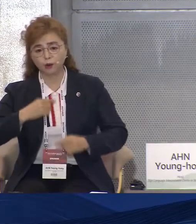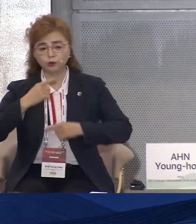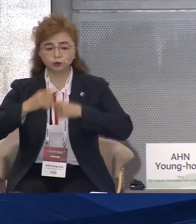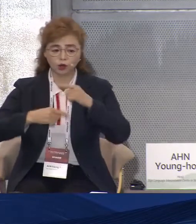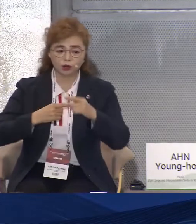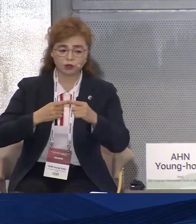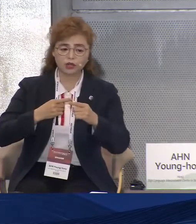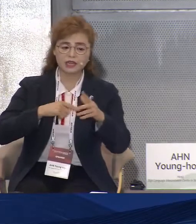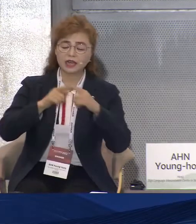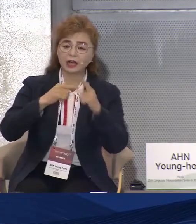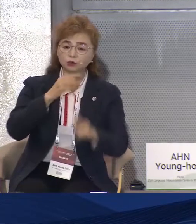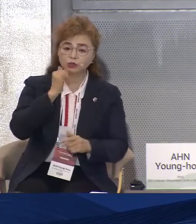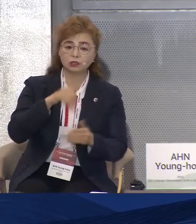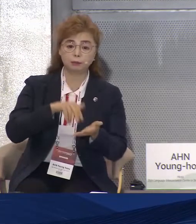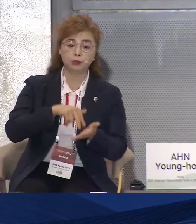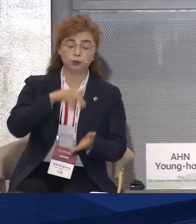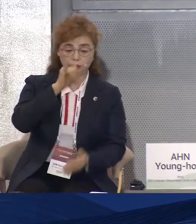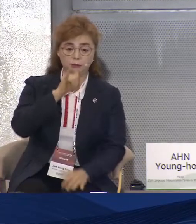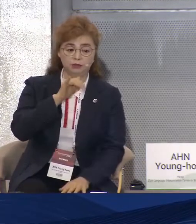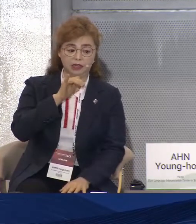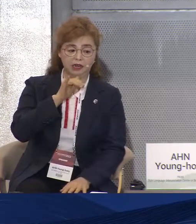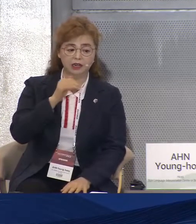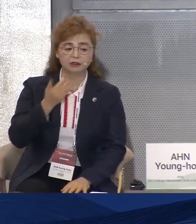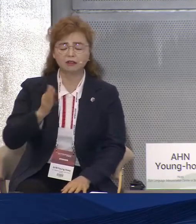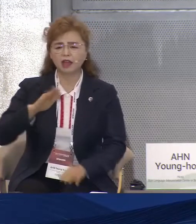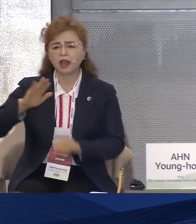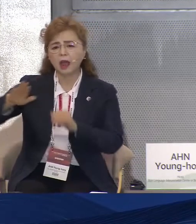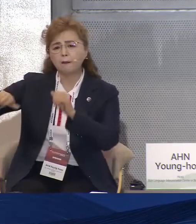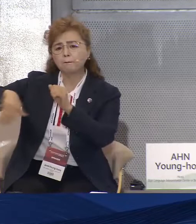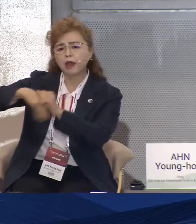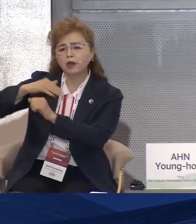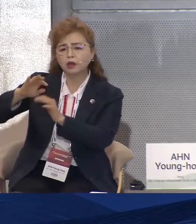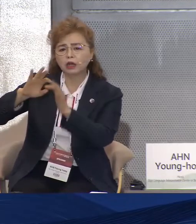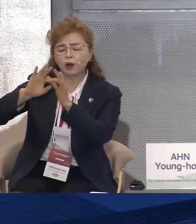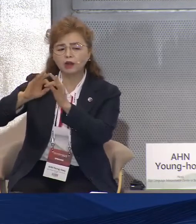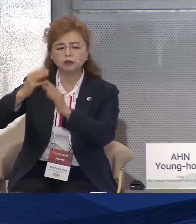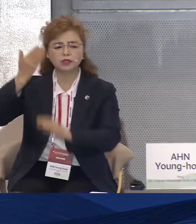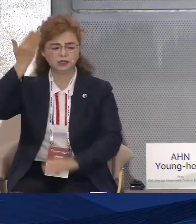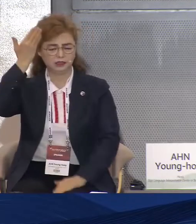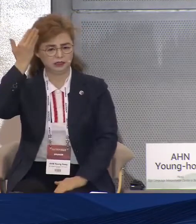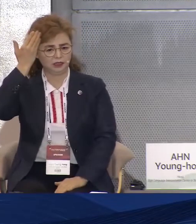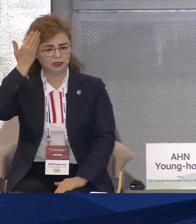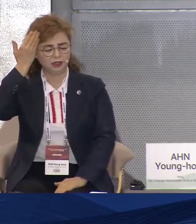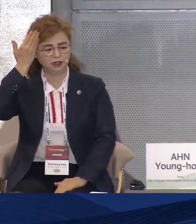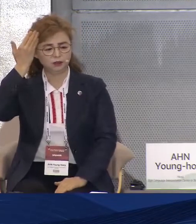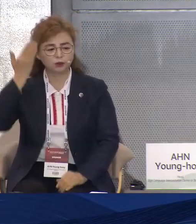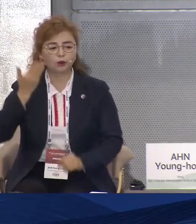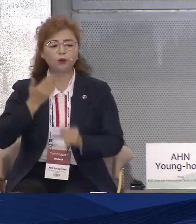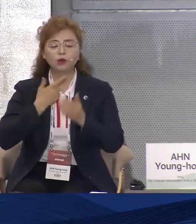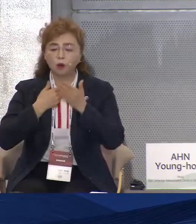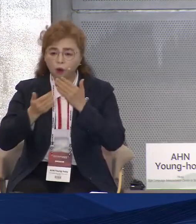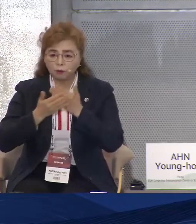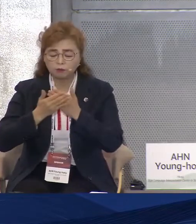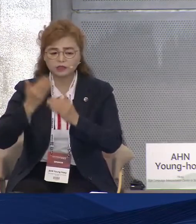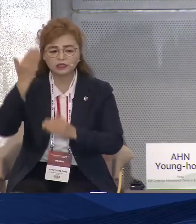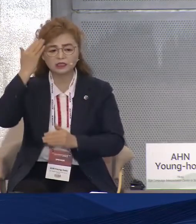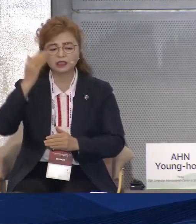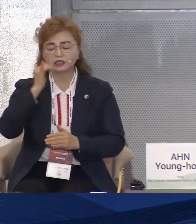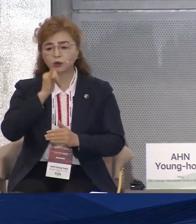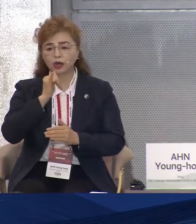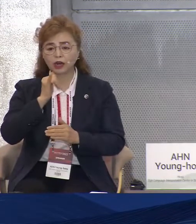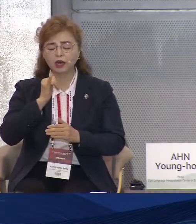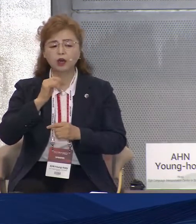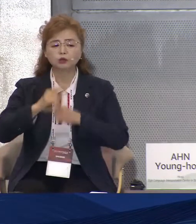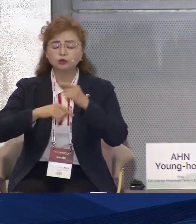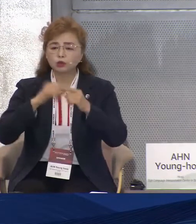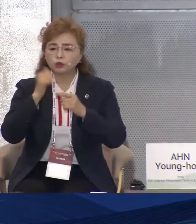interpretation. So for people with hearing loss, they must know about sign language and they must have experience.